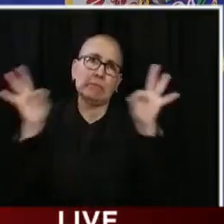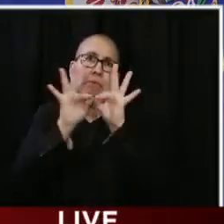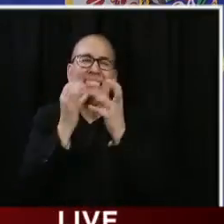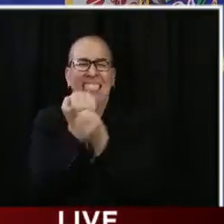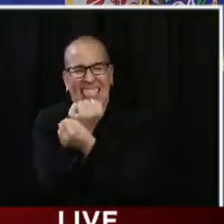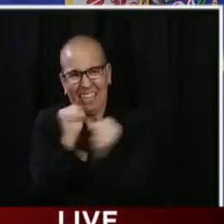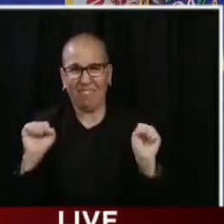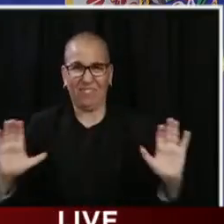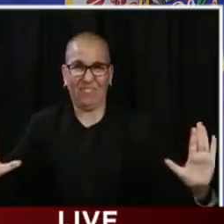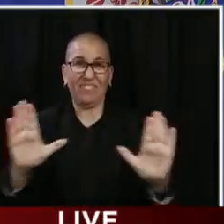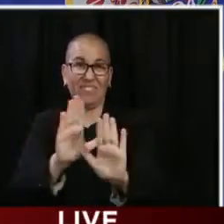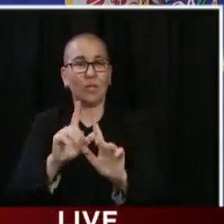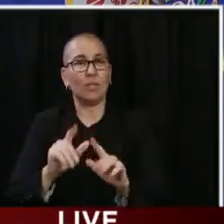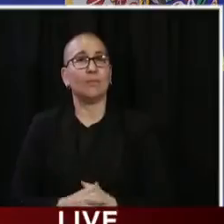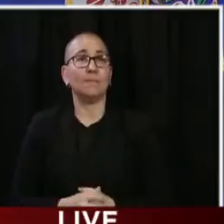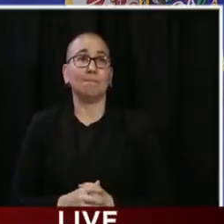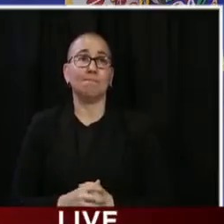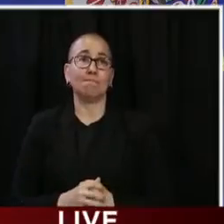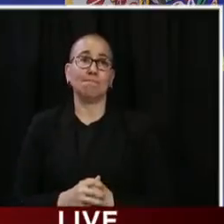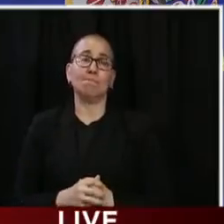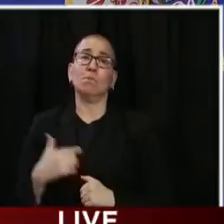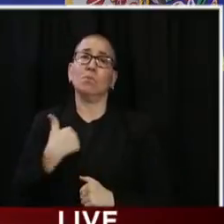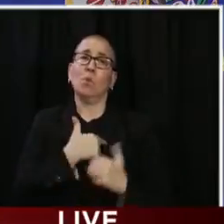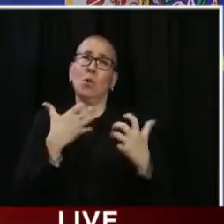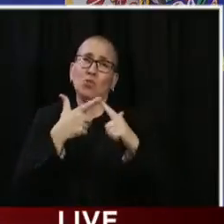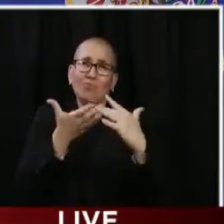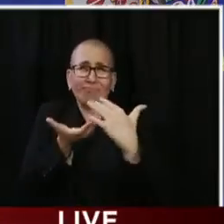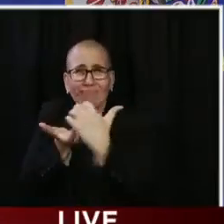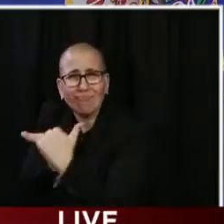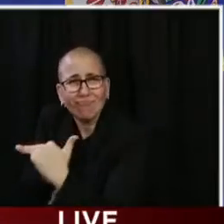in hand. I want to echo Commissioner Grove's